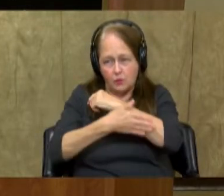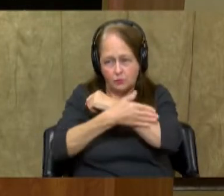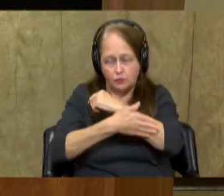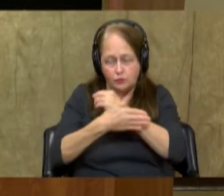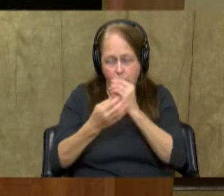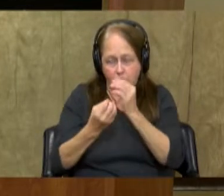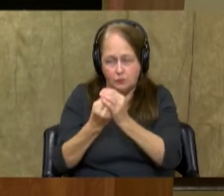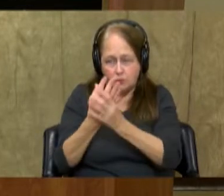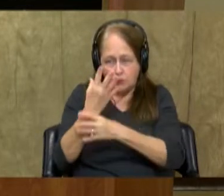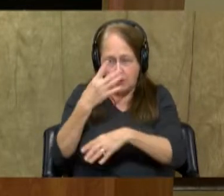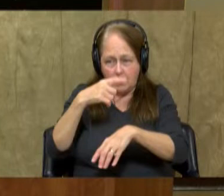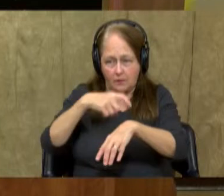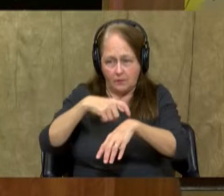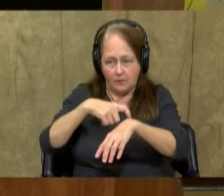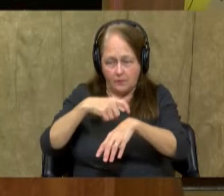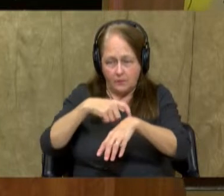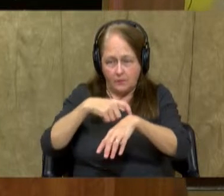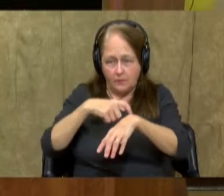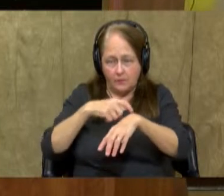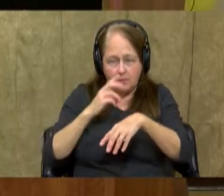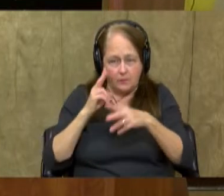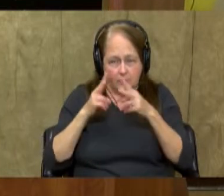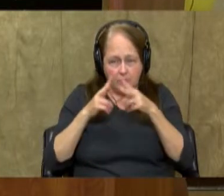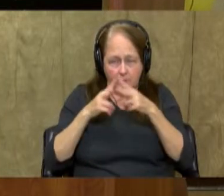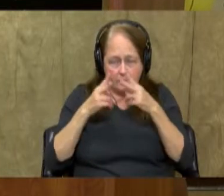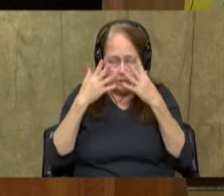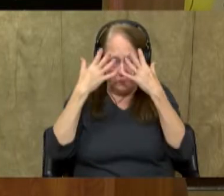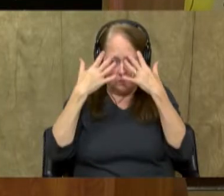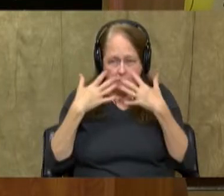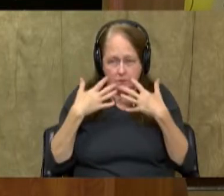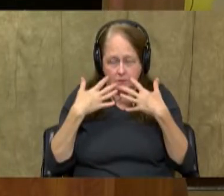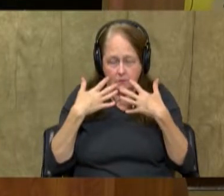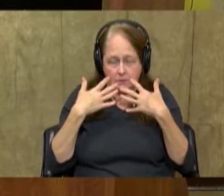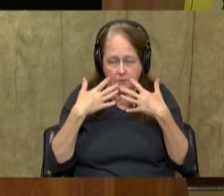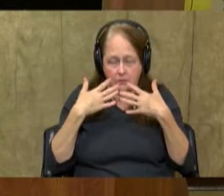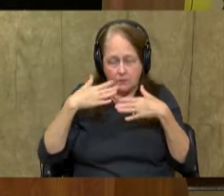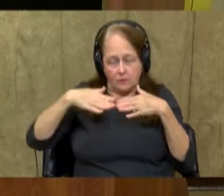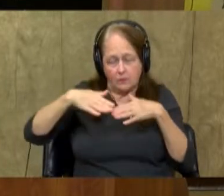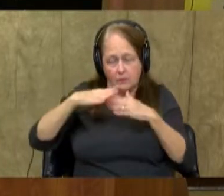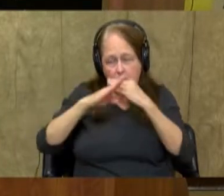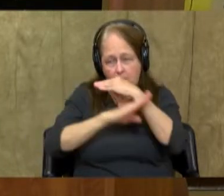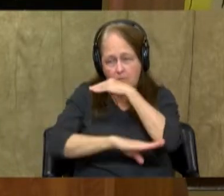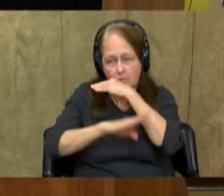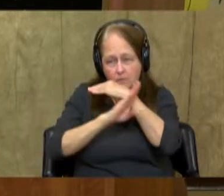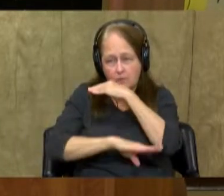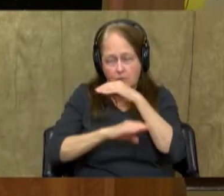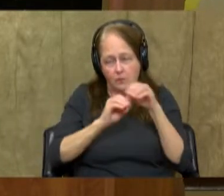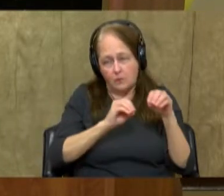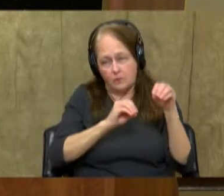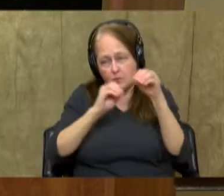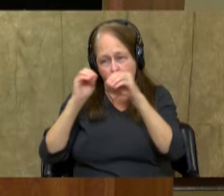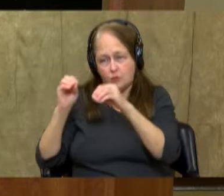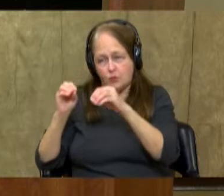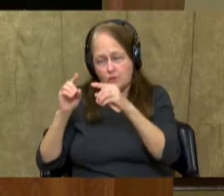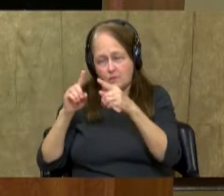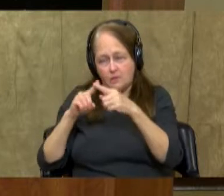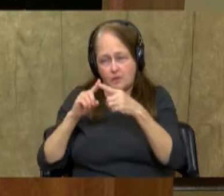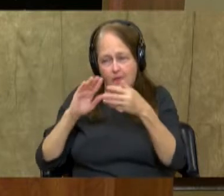came. And we were very sad when in the late fall, the family moved back to